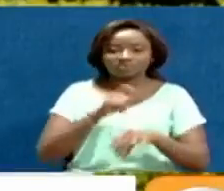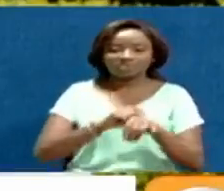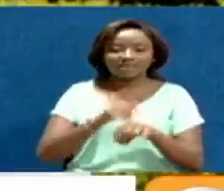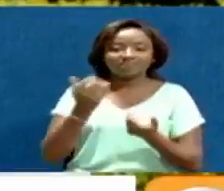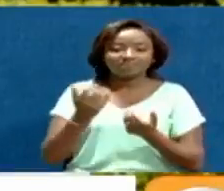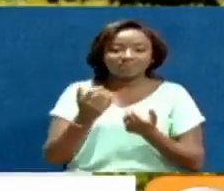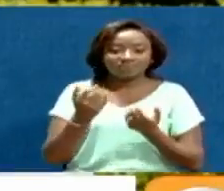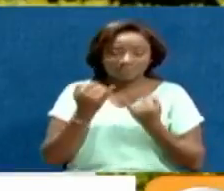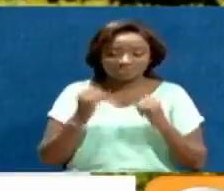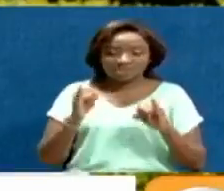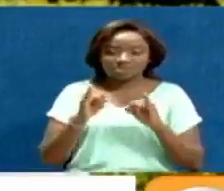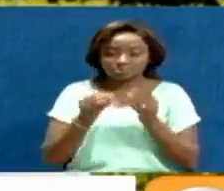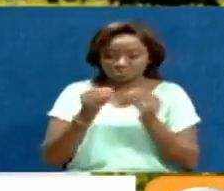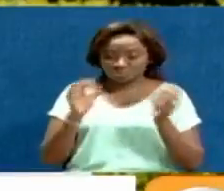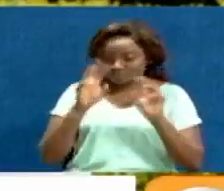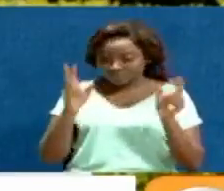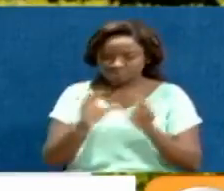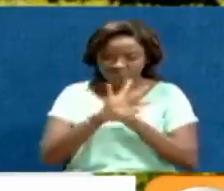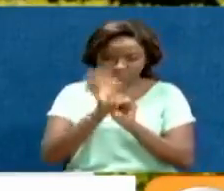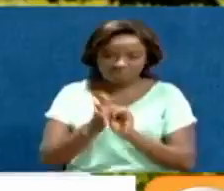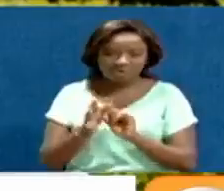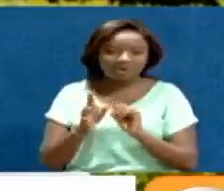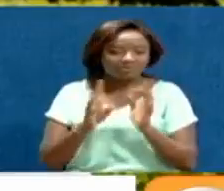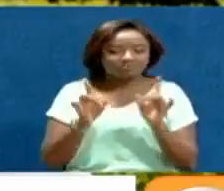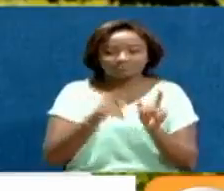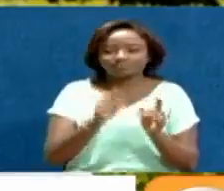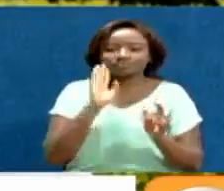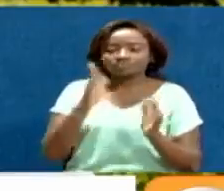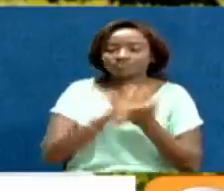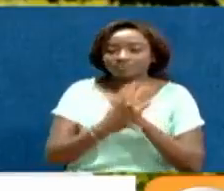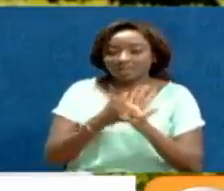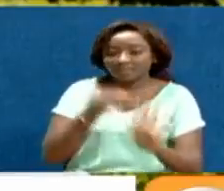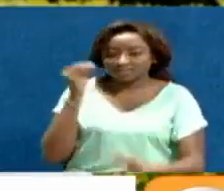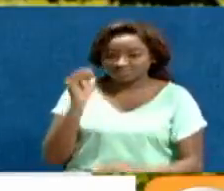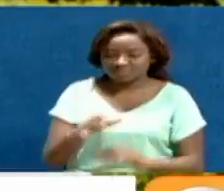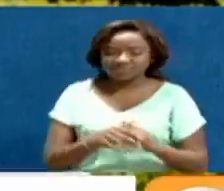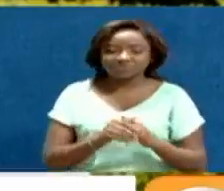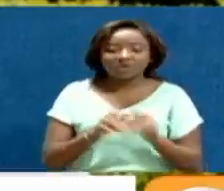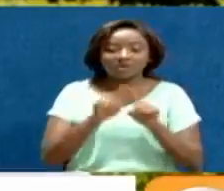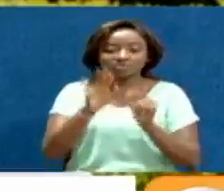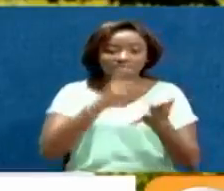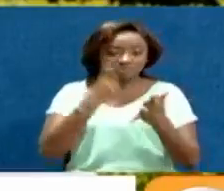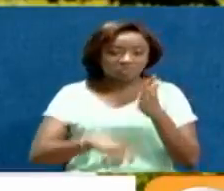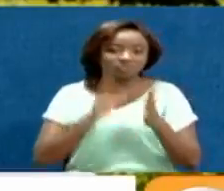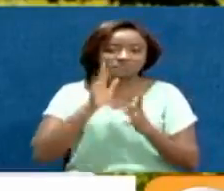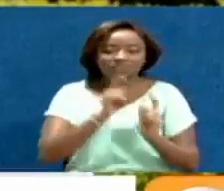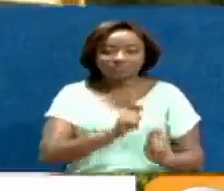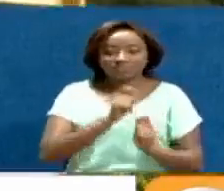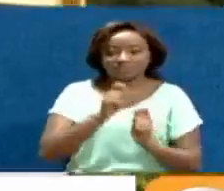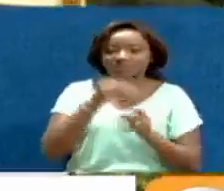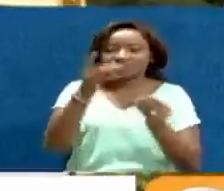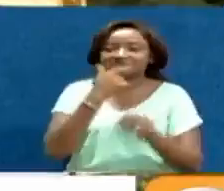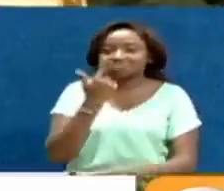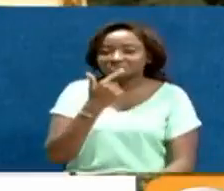are sorting out the issues of COVID, to become expensive. And this cost, of course, will have to be transferred to the